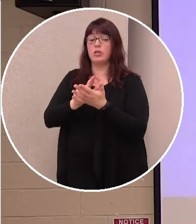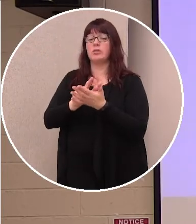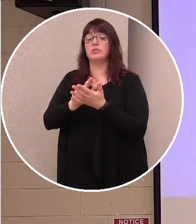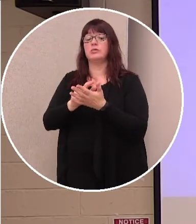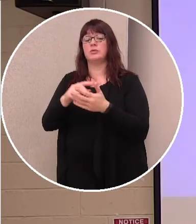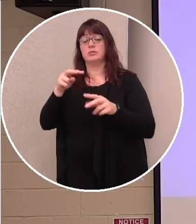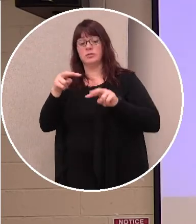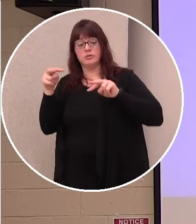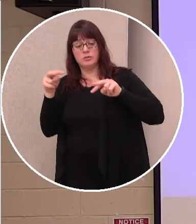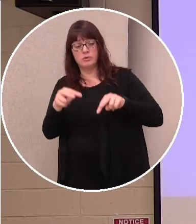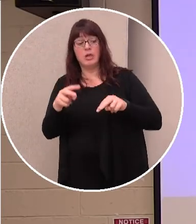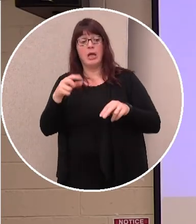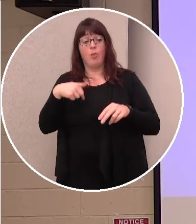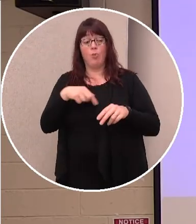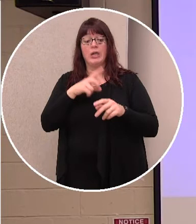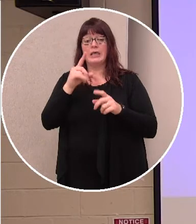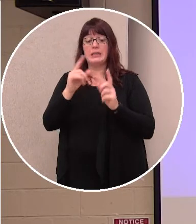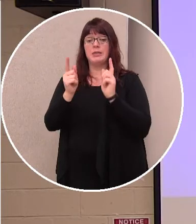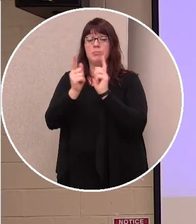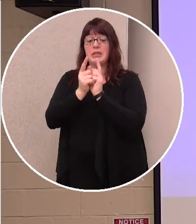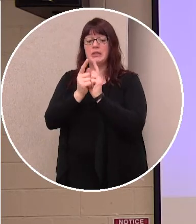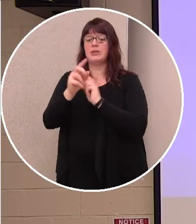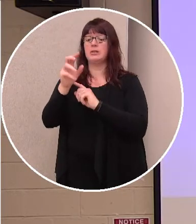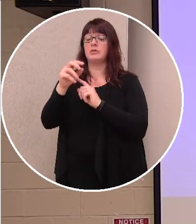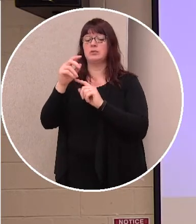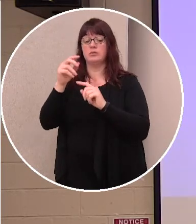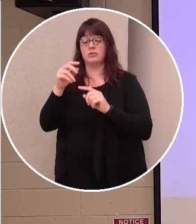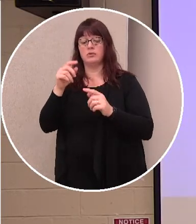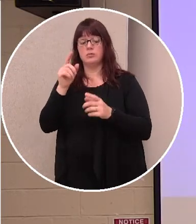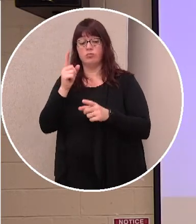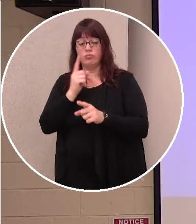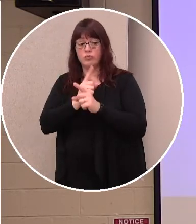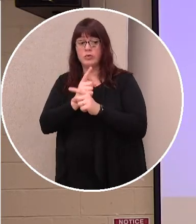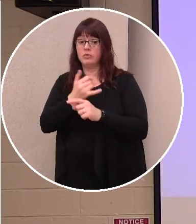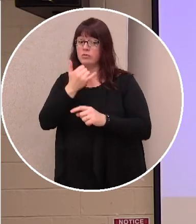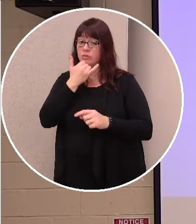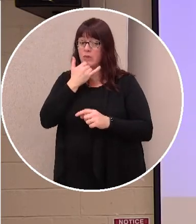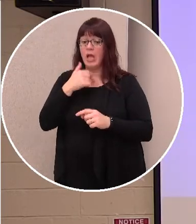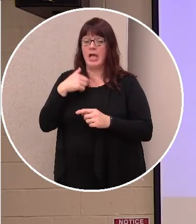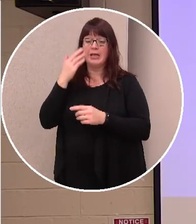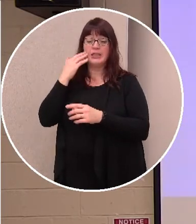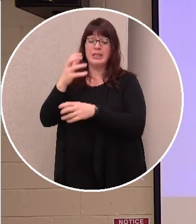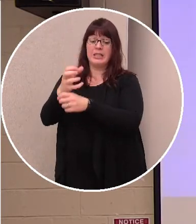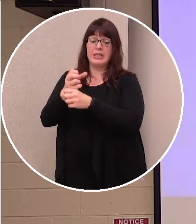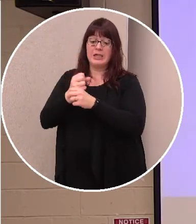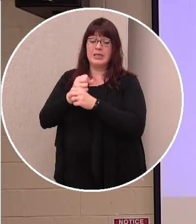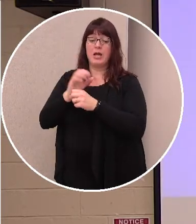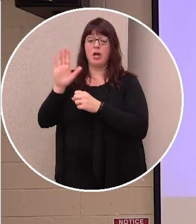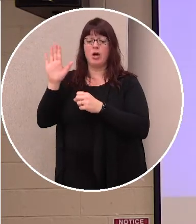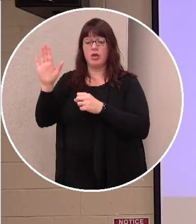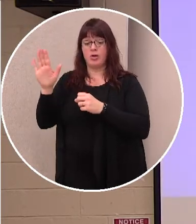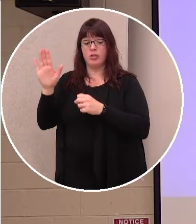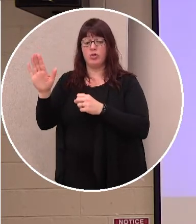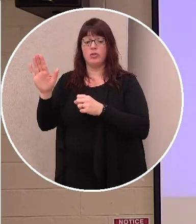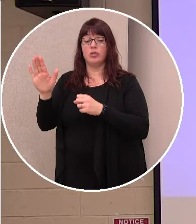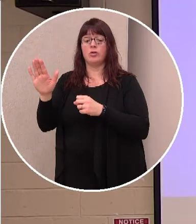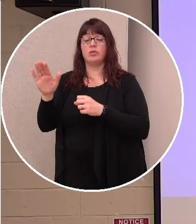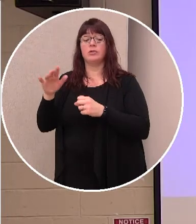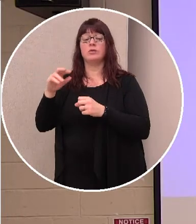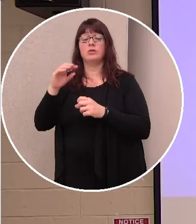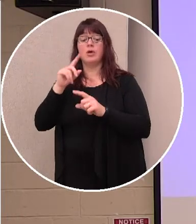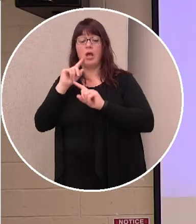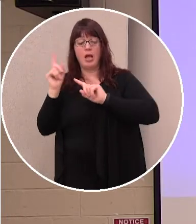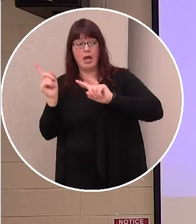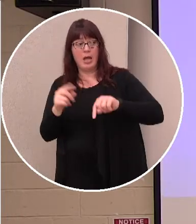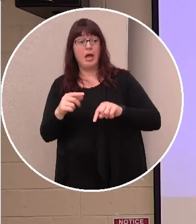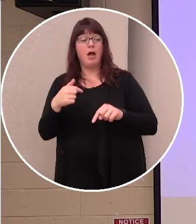its mandate in the appropriate fashion, and I have just received a copy of their component, which does validate the process that we had followed